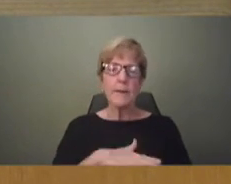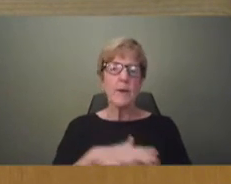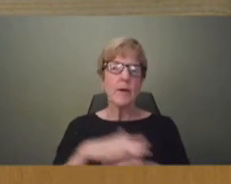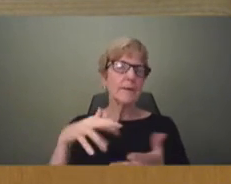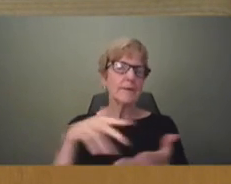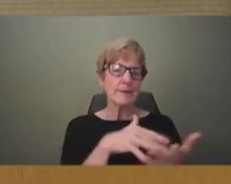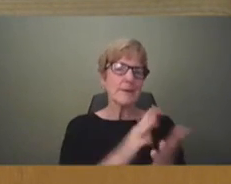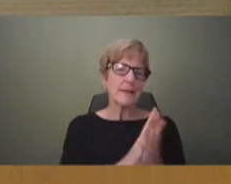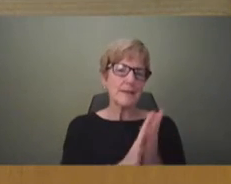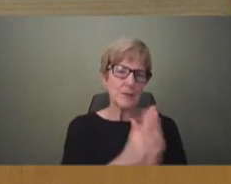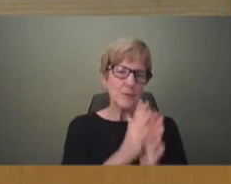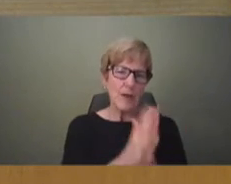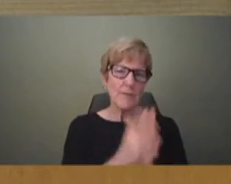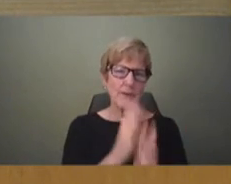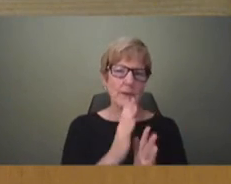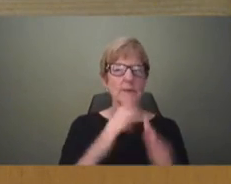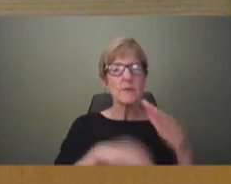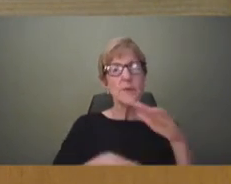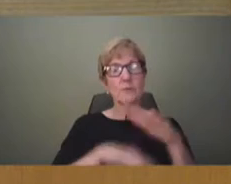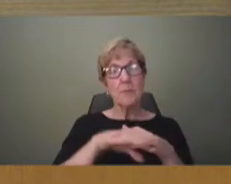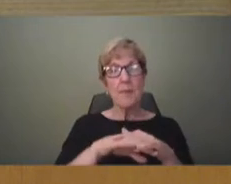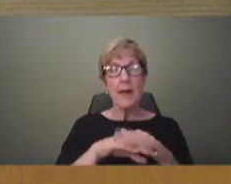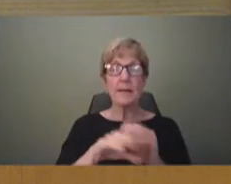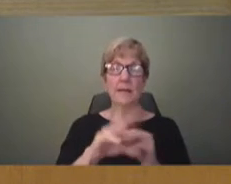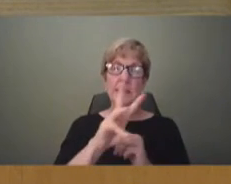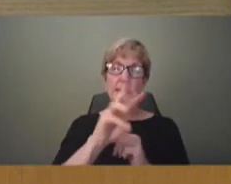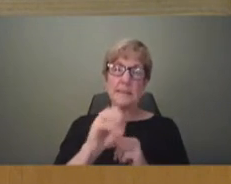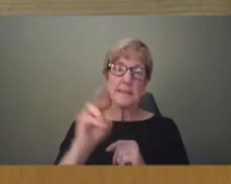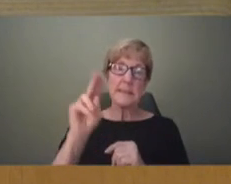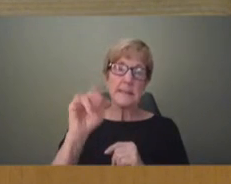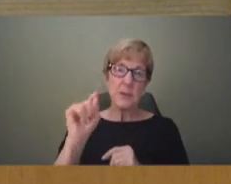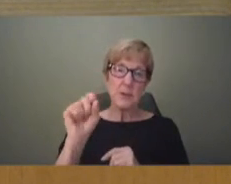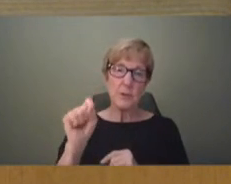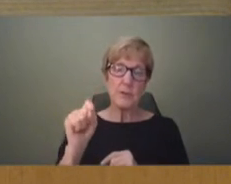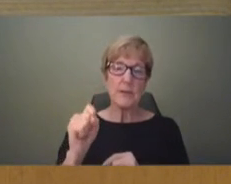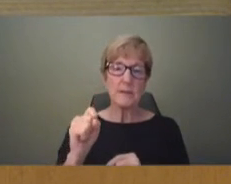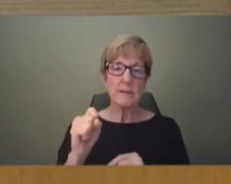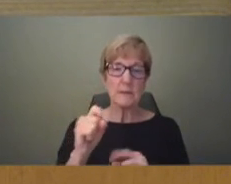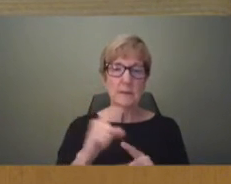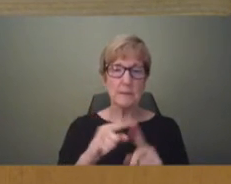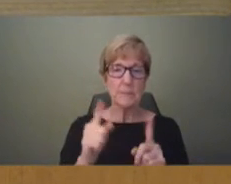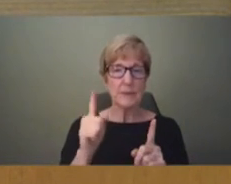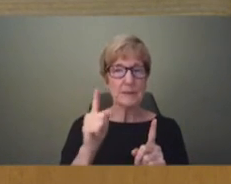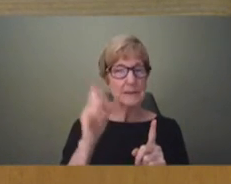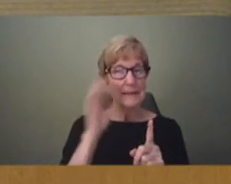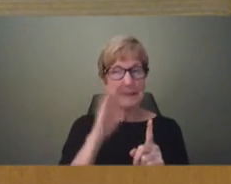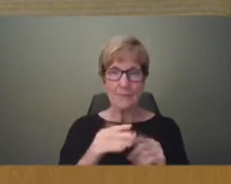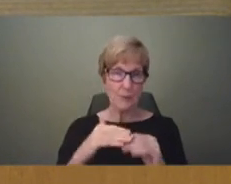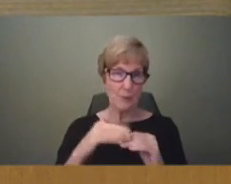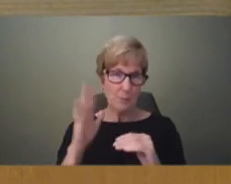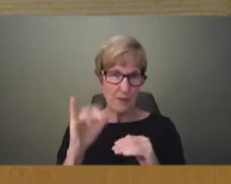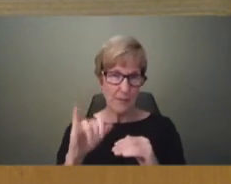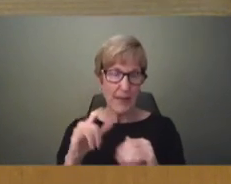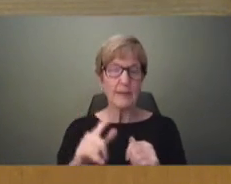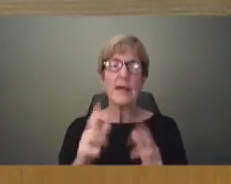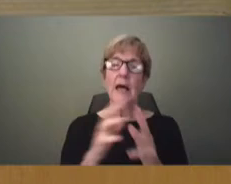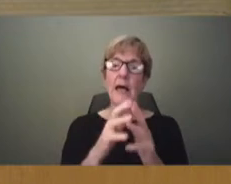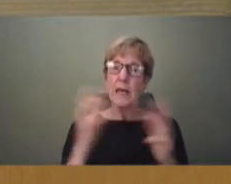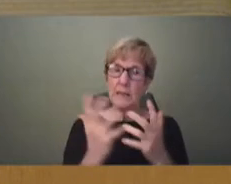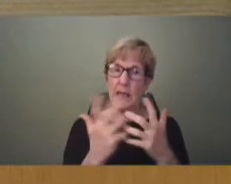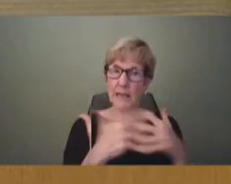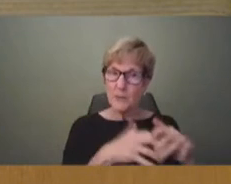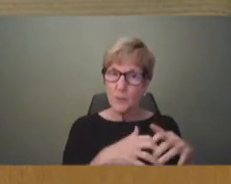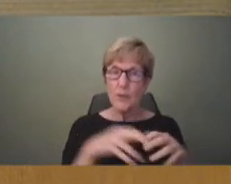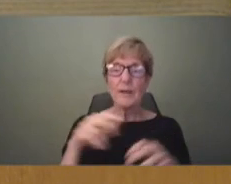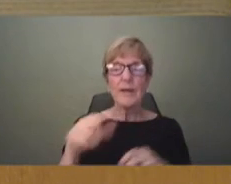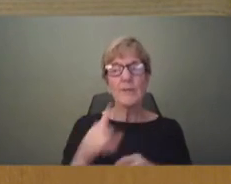about a sort of a maximum on the 60 unit side but obviously it's never more than that uh there's going to be a lot to work out this would go